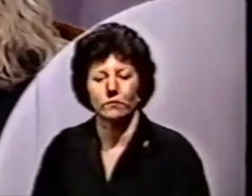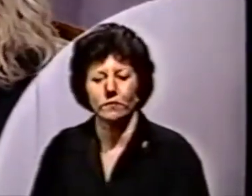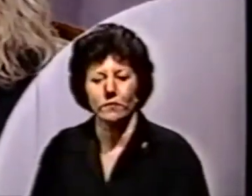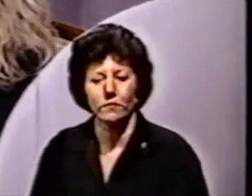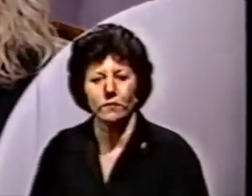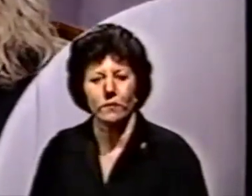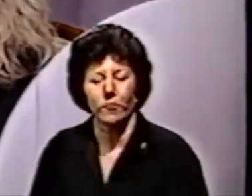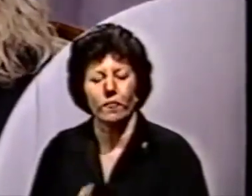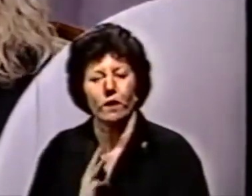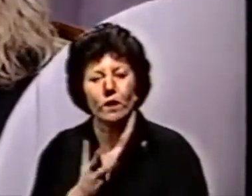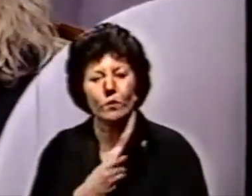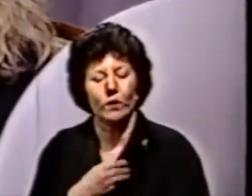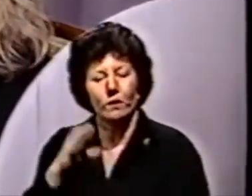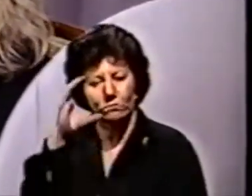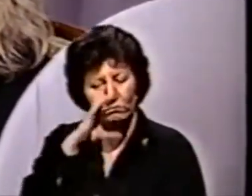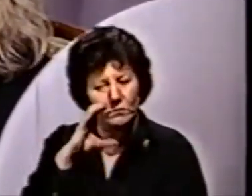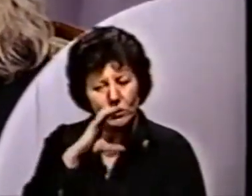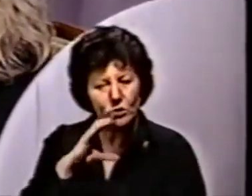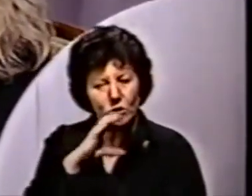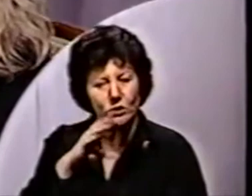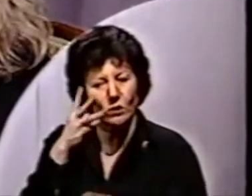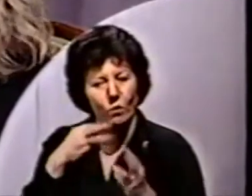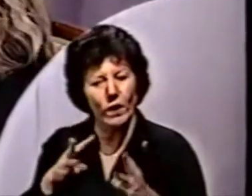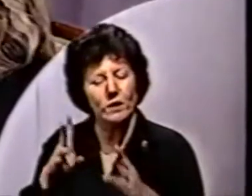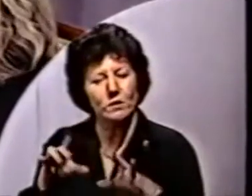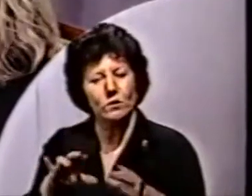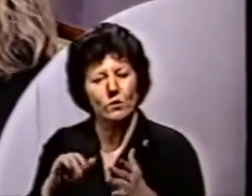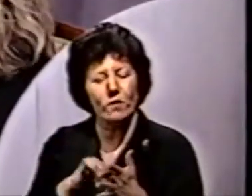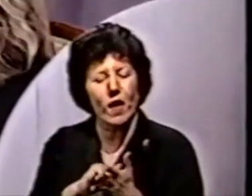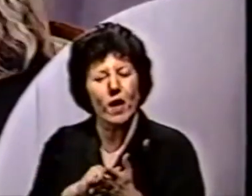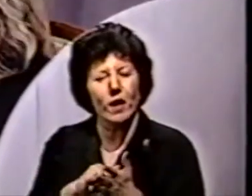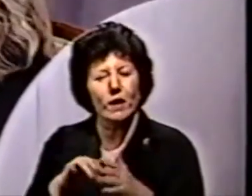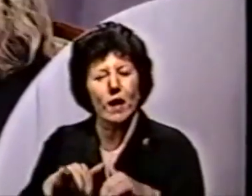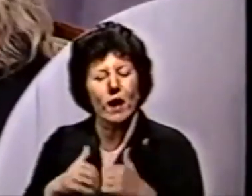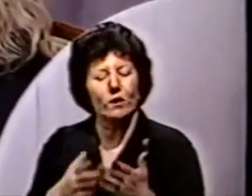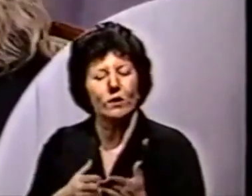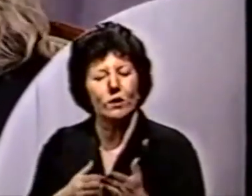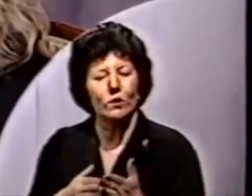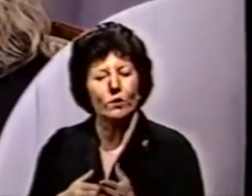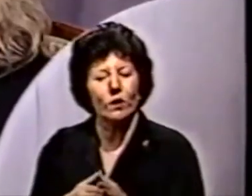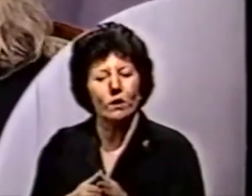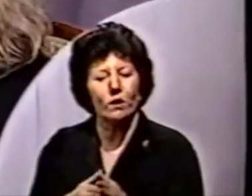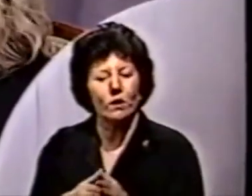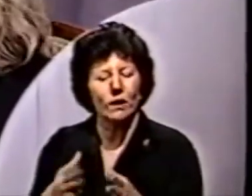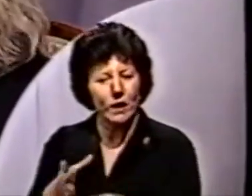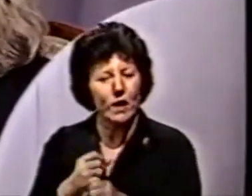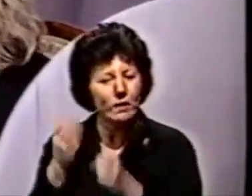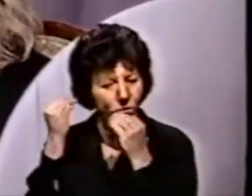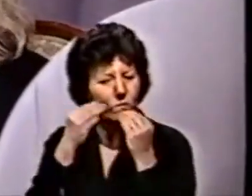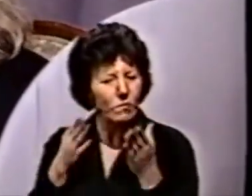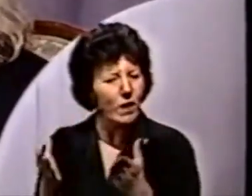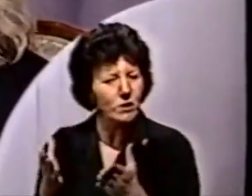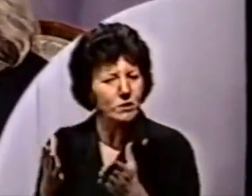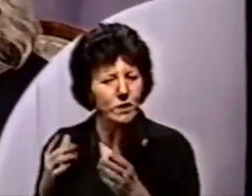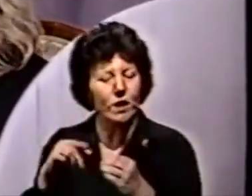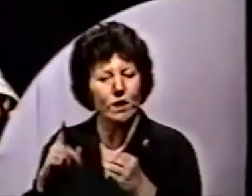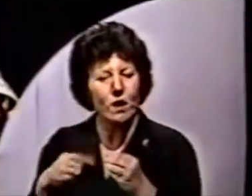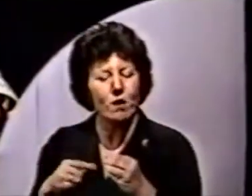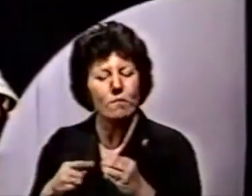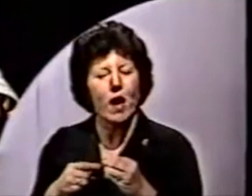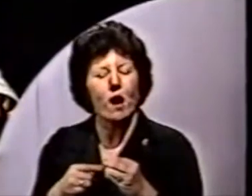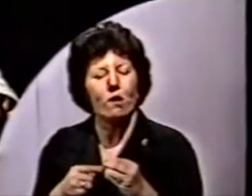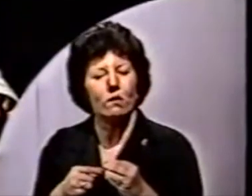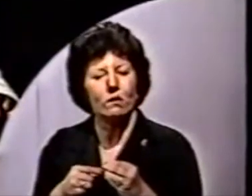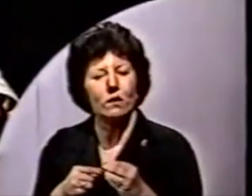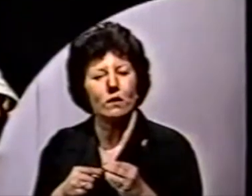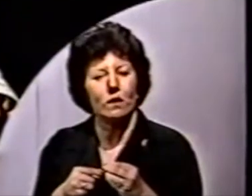we're looking at ways to do that. How do you reach the partners of maybe the clients at the methadone clinics? Okay. We're going to have to cut to a break